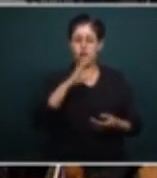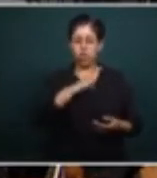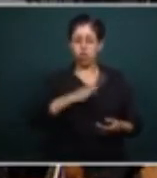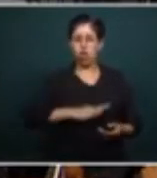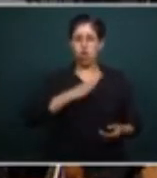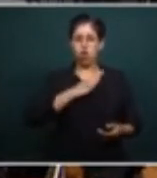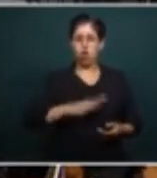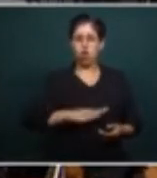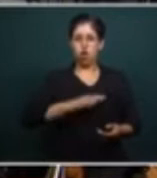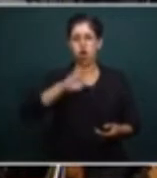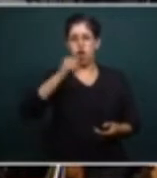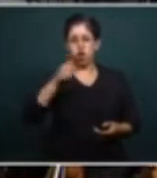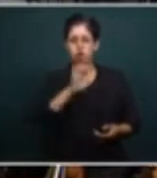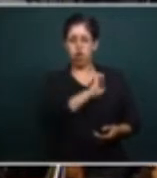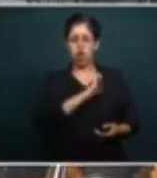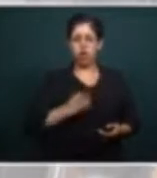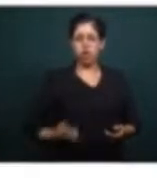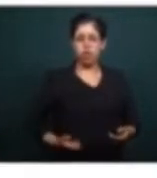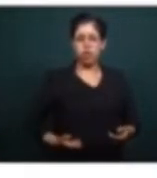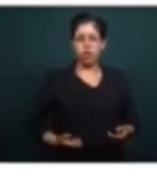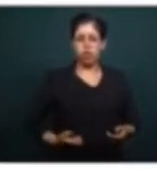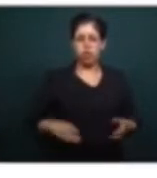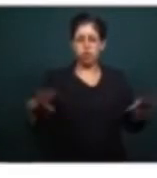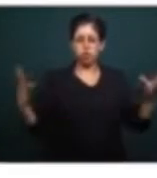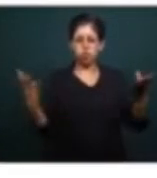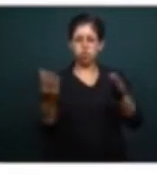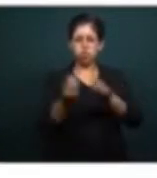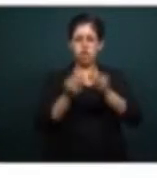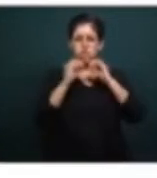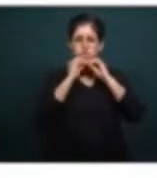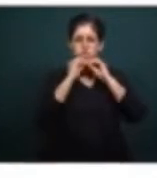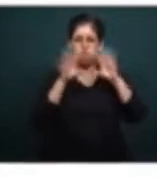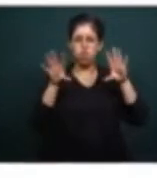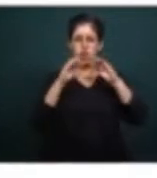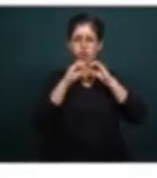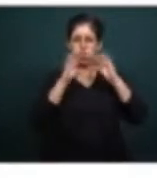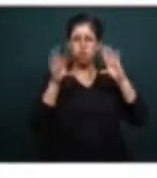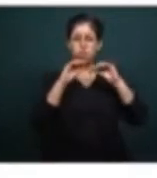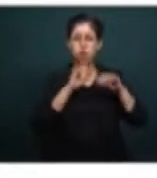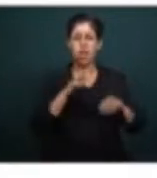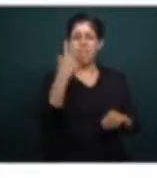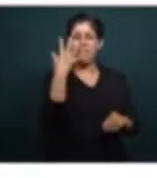in Toluca and one in Minatecpec,